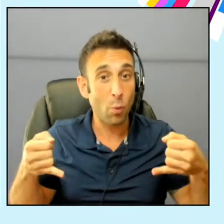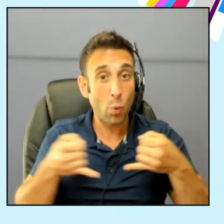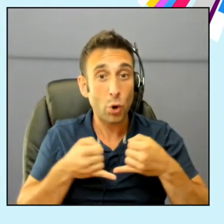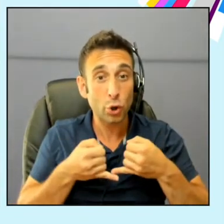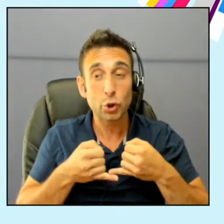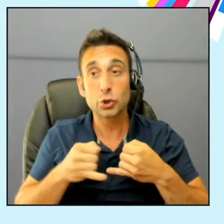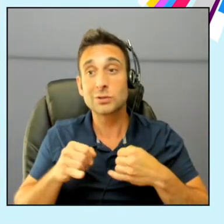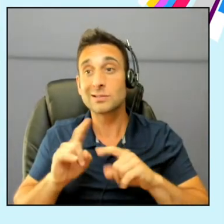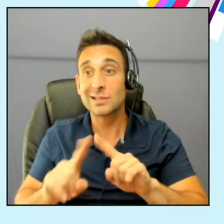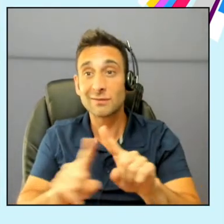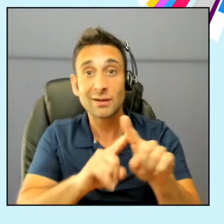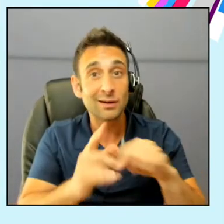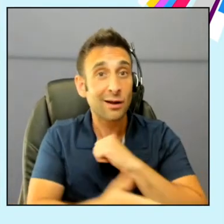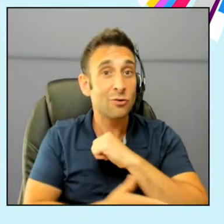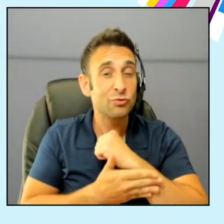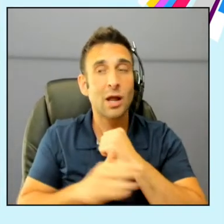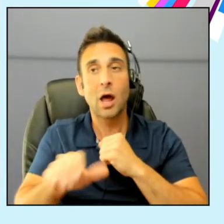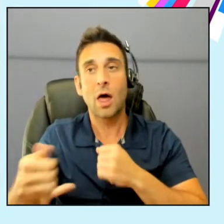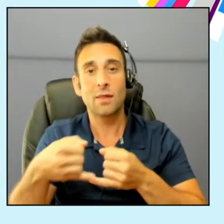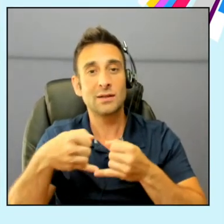and other dividing lines.